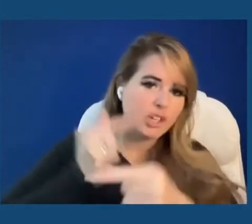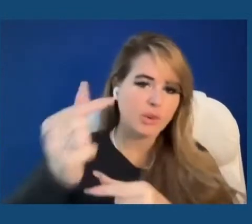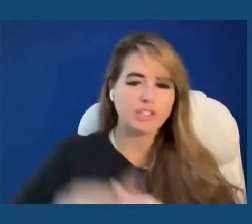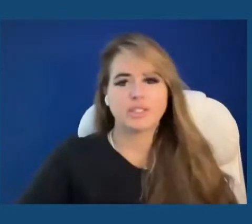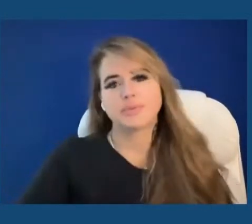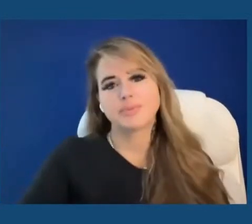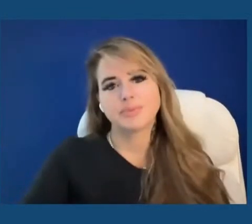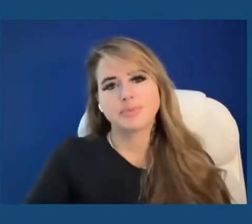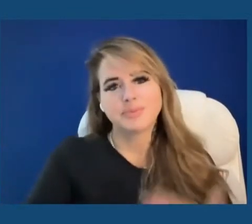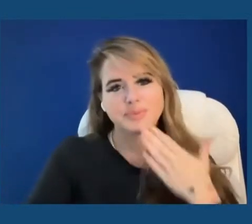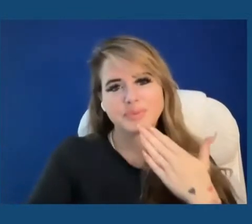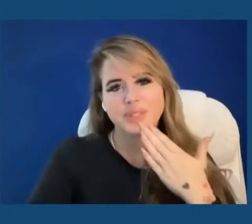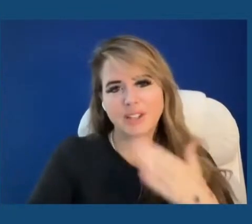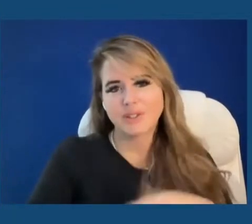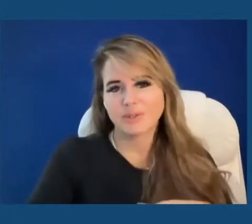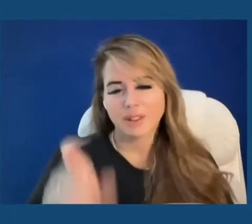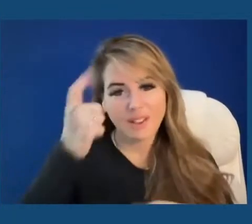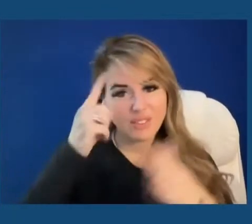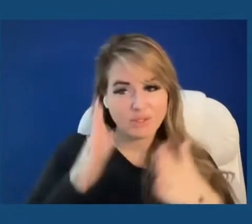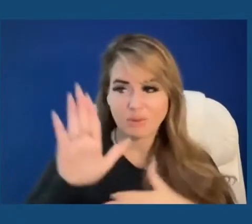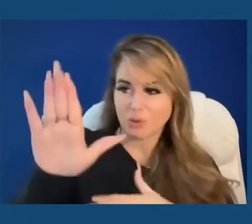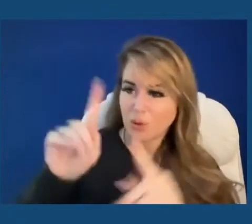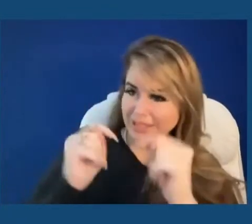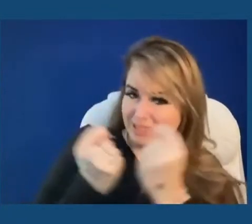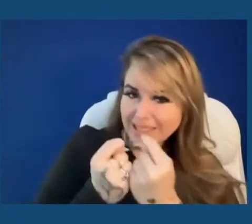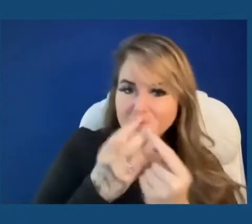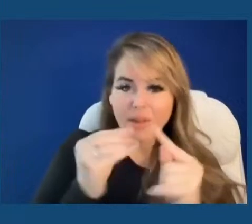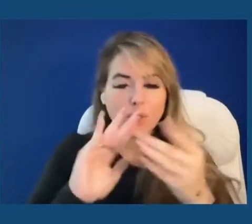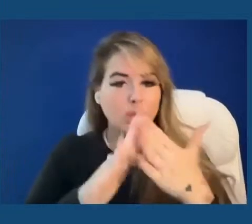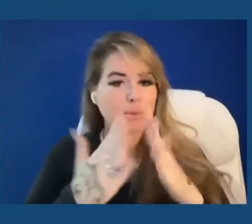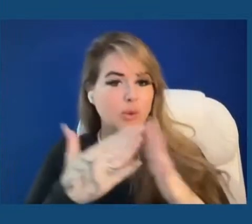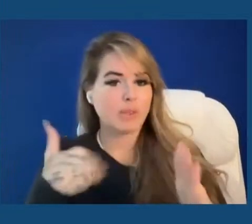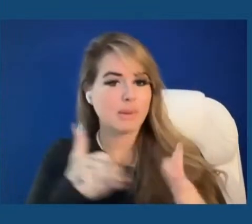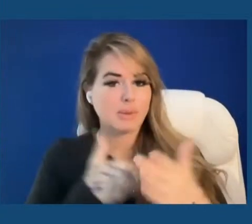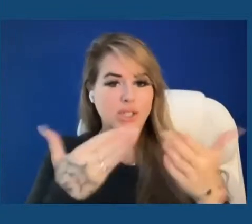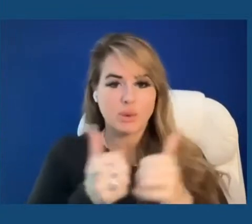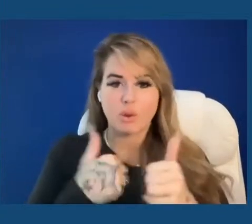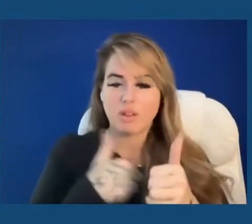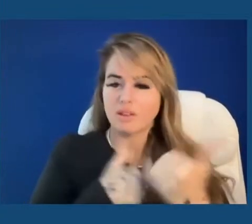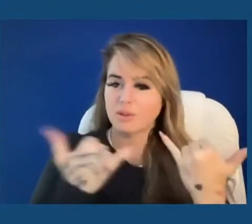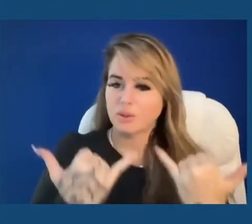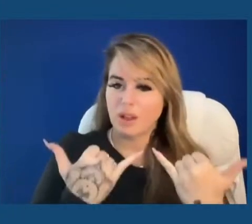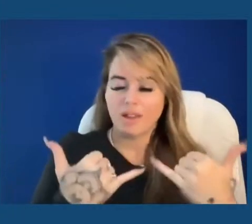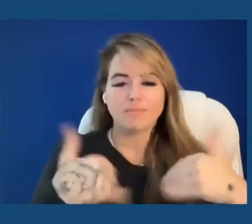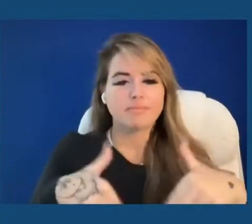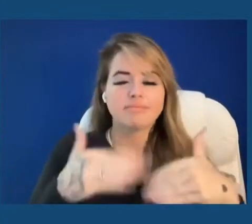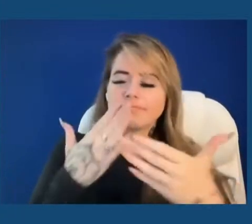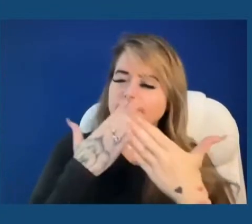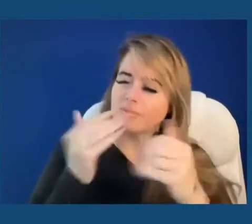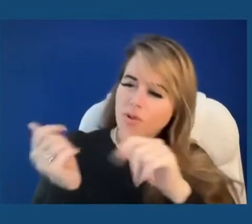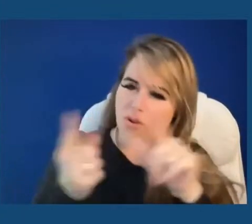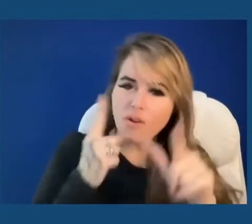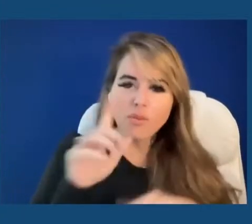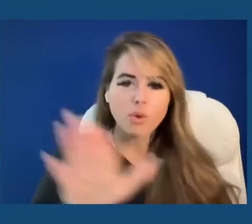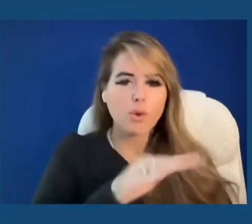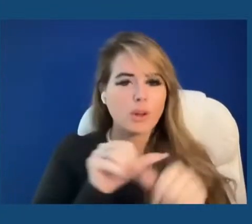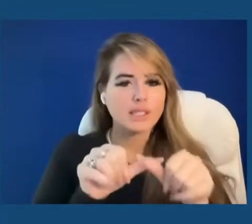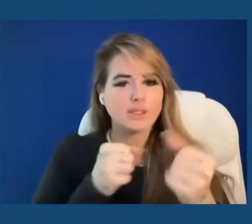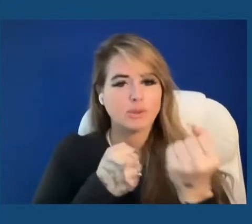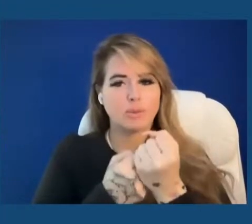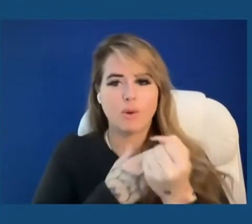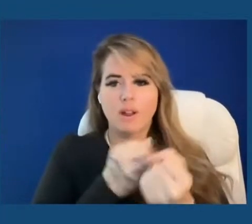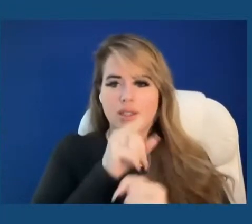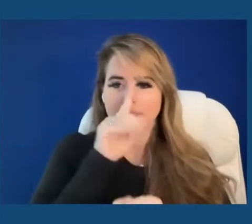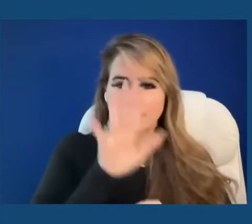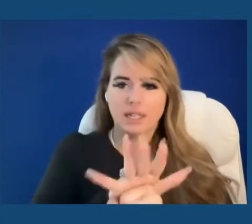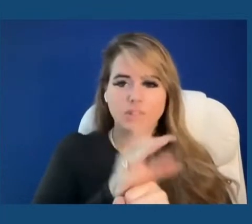Thank you, Governor Hochul, your team, and the community members that are here with us today for your continued support and dedication to